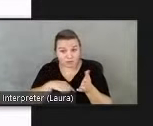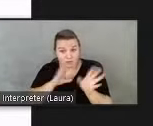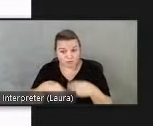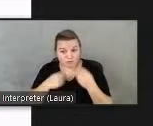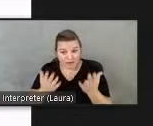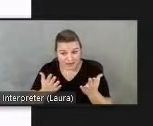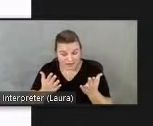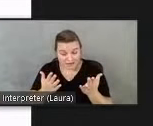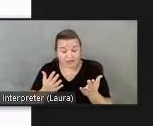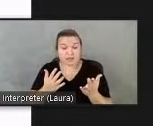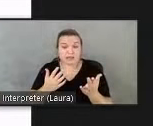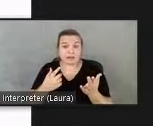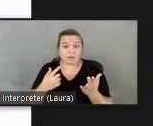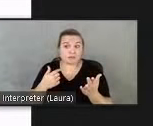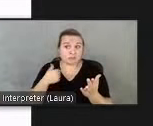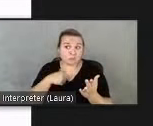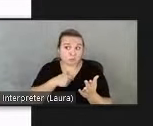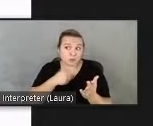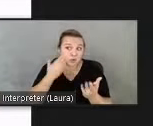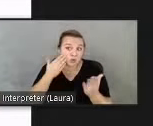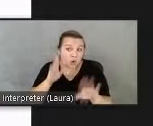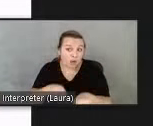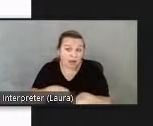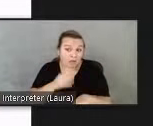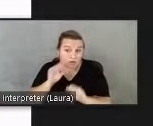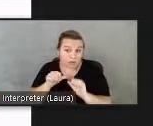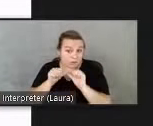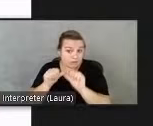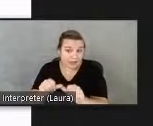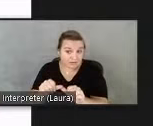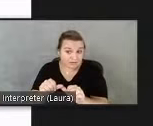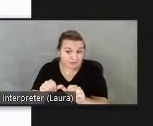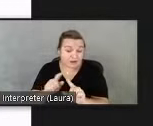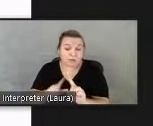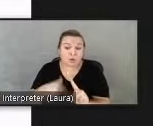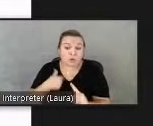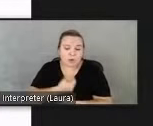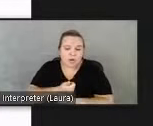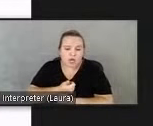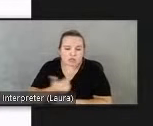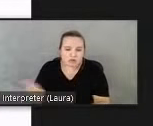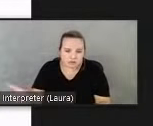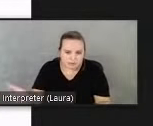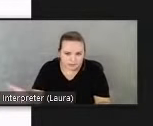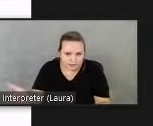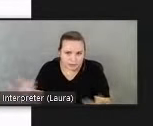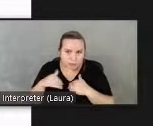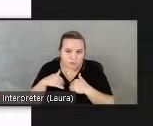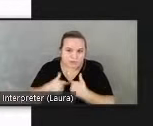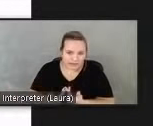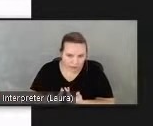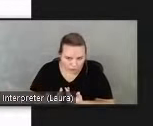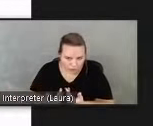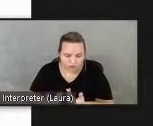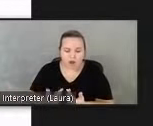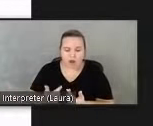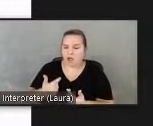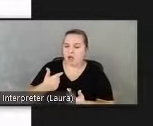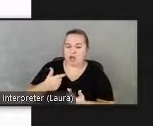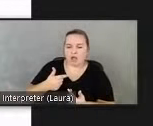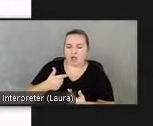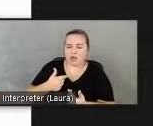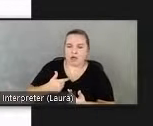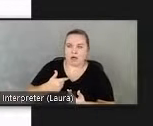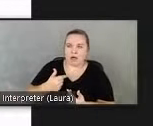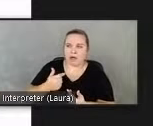that we're unsure of this. But it's also, we're exhausted from it. We're tired of this. I mean,